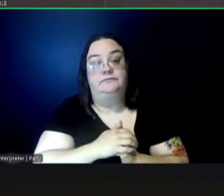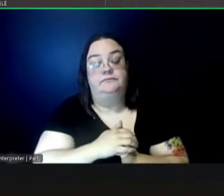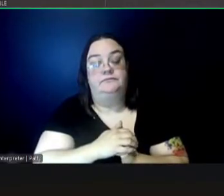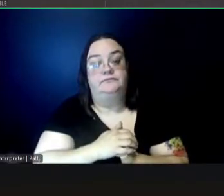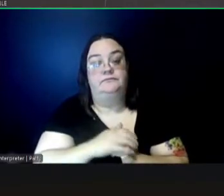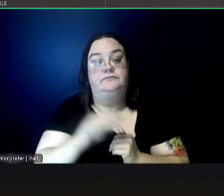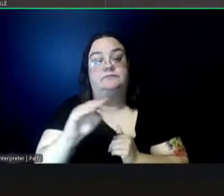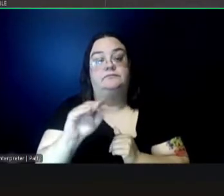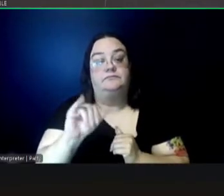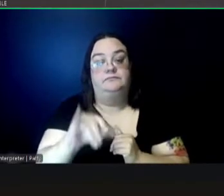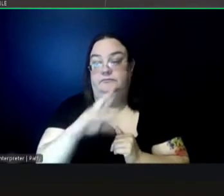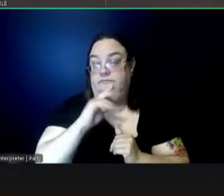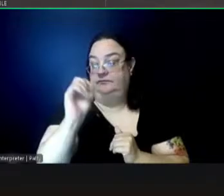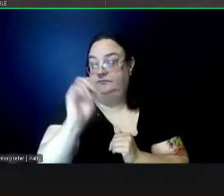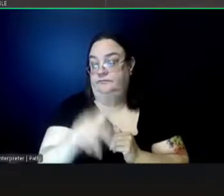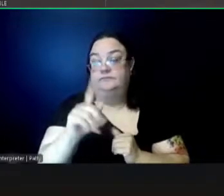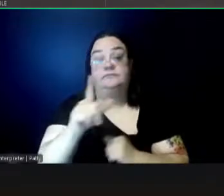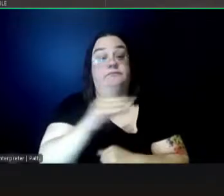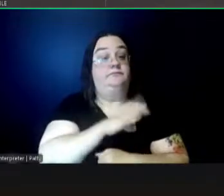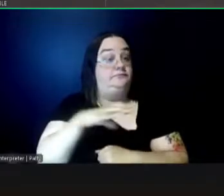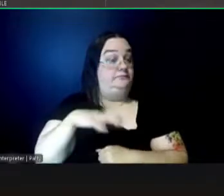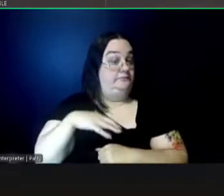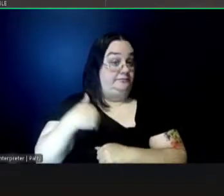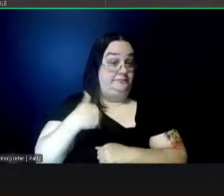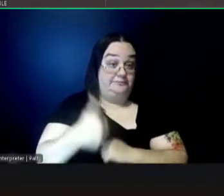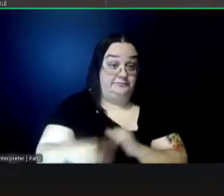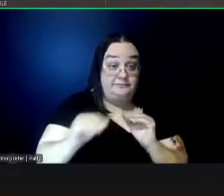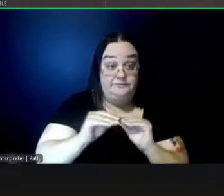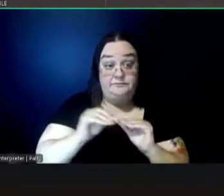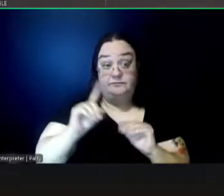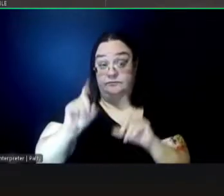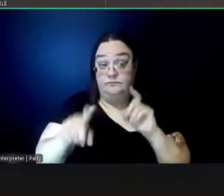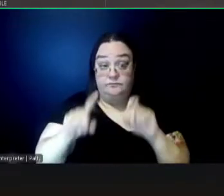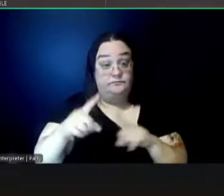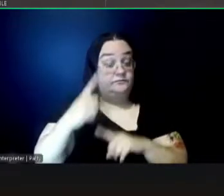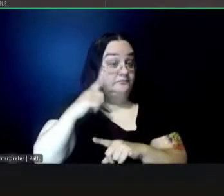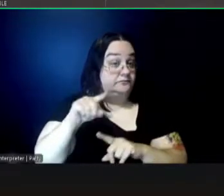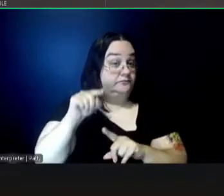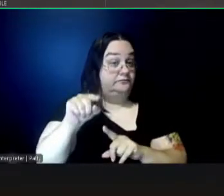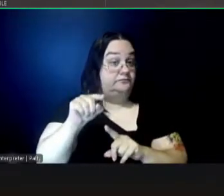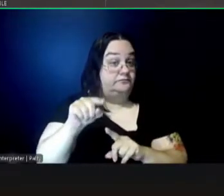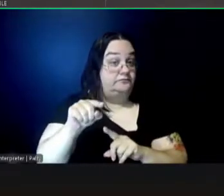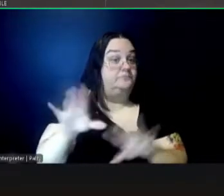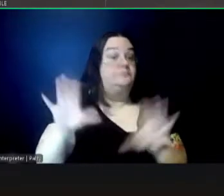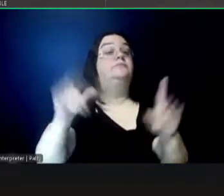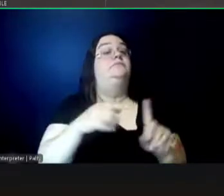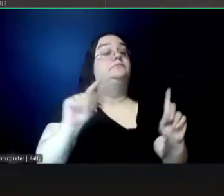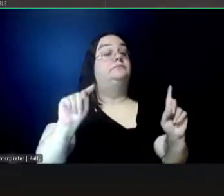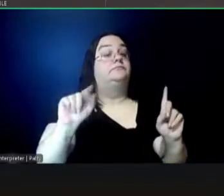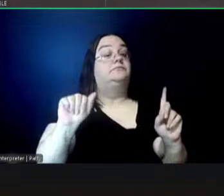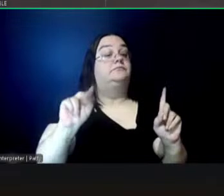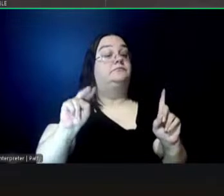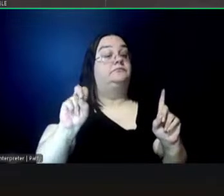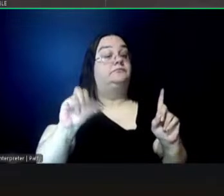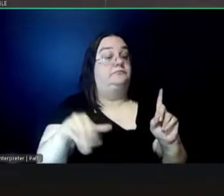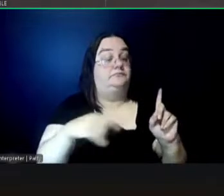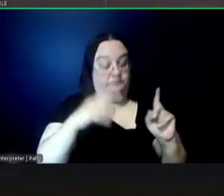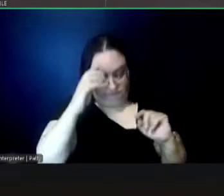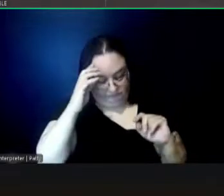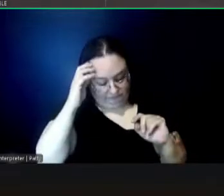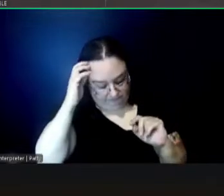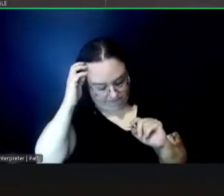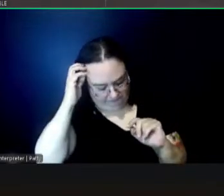Okay. Council, any further questions for, Mr. Tanzi? Just a